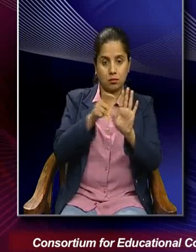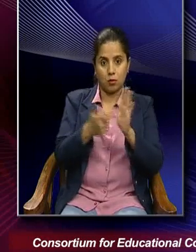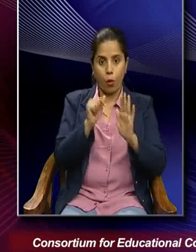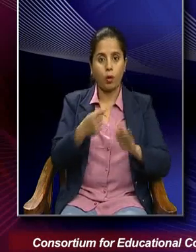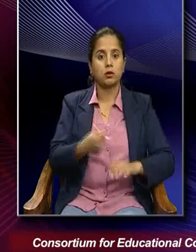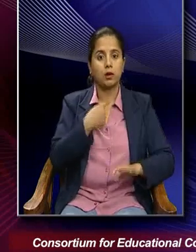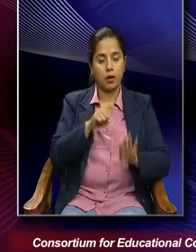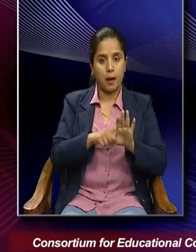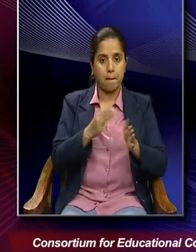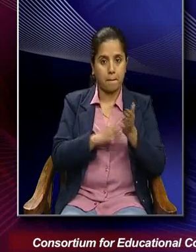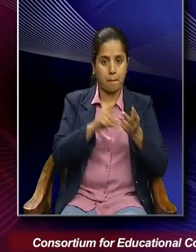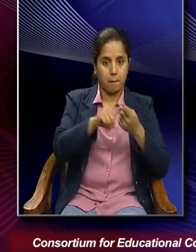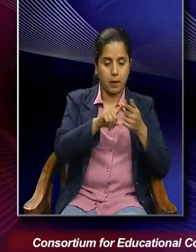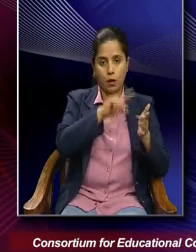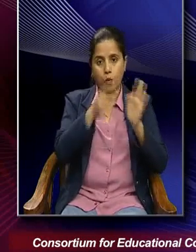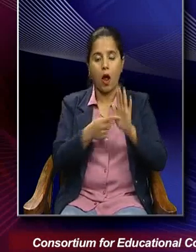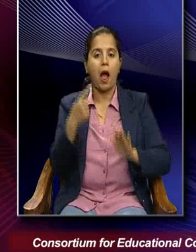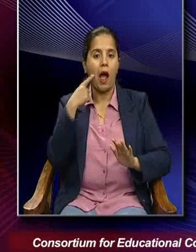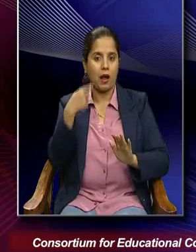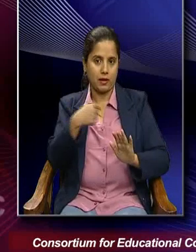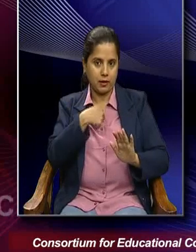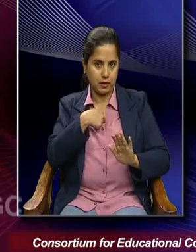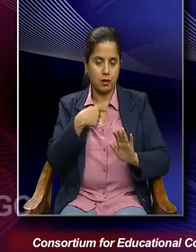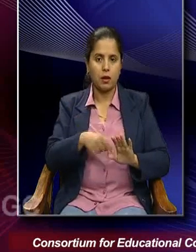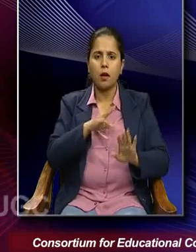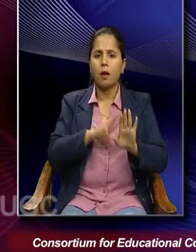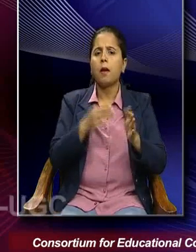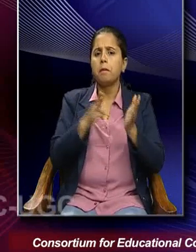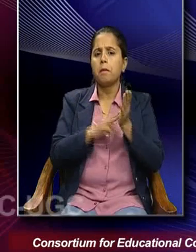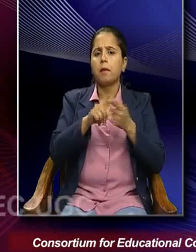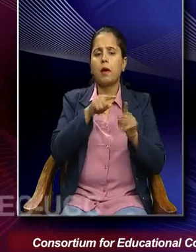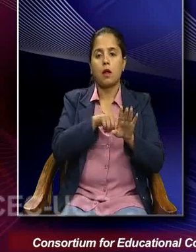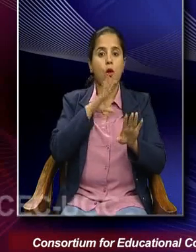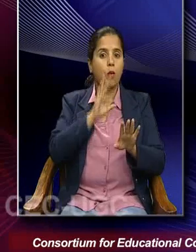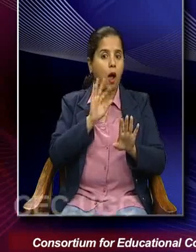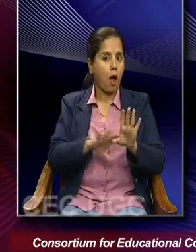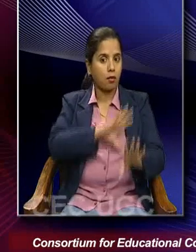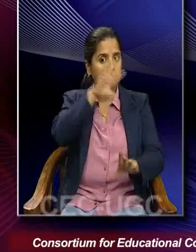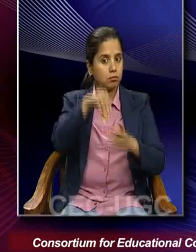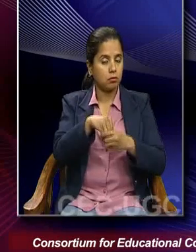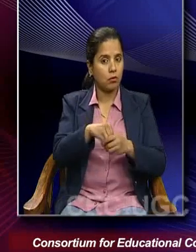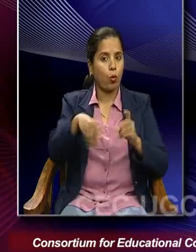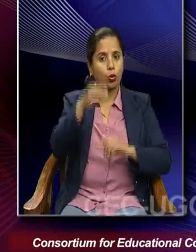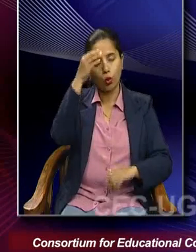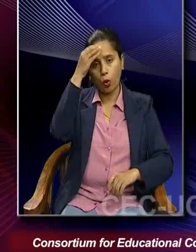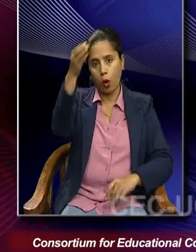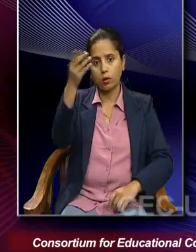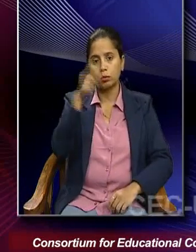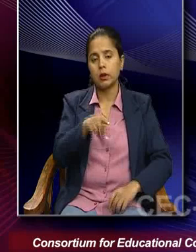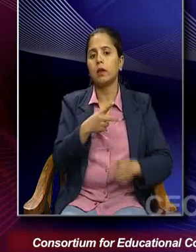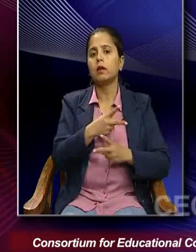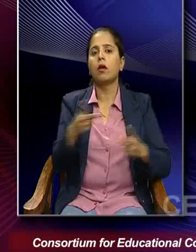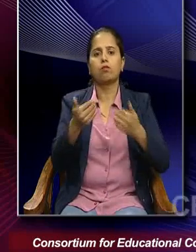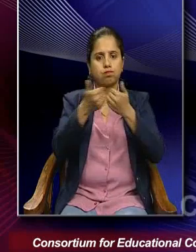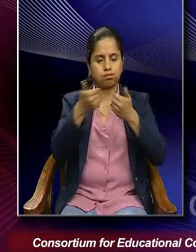of the other. So, we are kind of trying to learn. It represents the